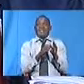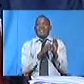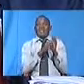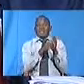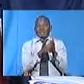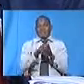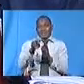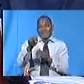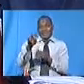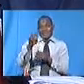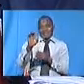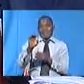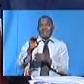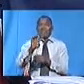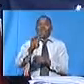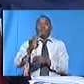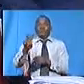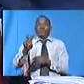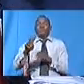NDC 42.